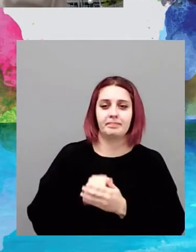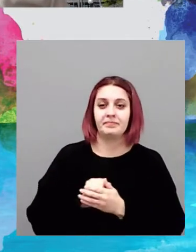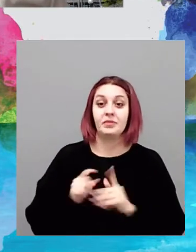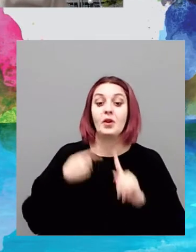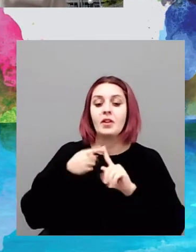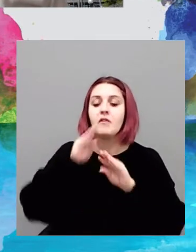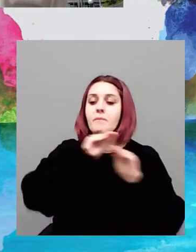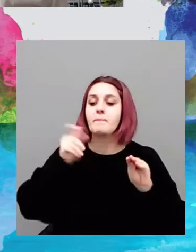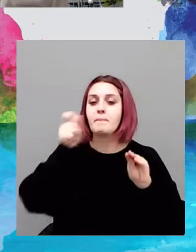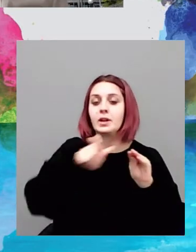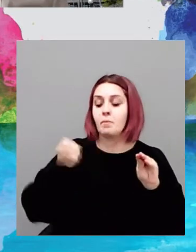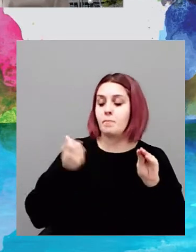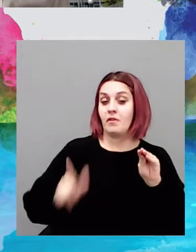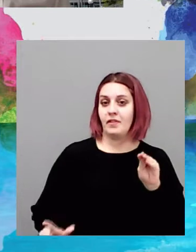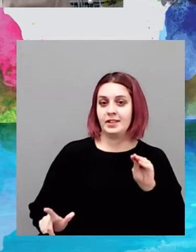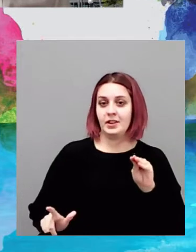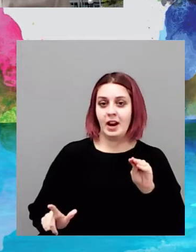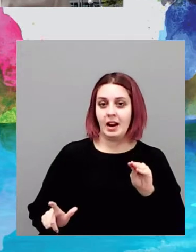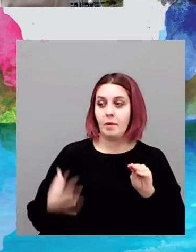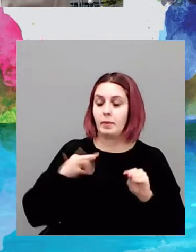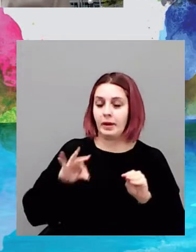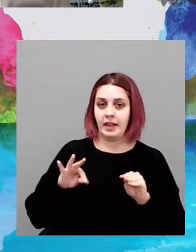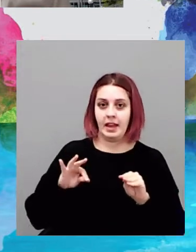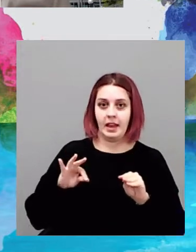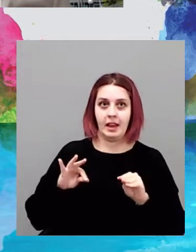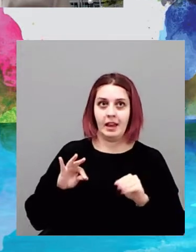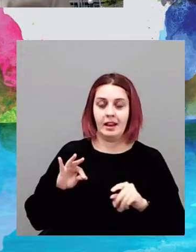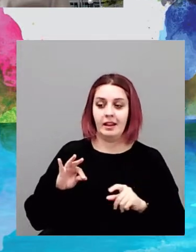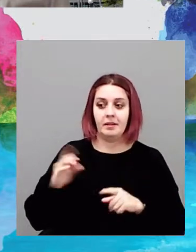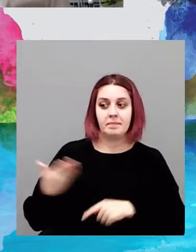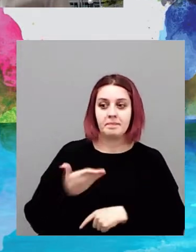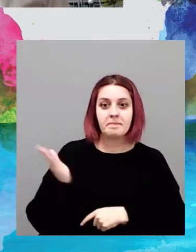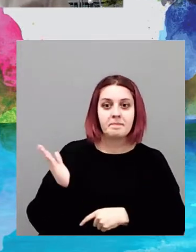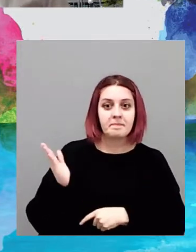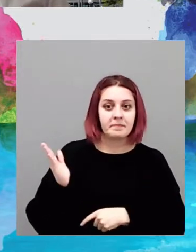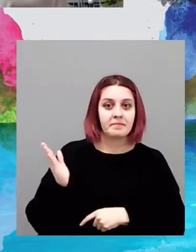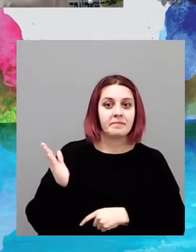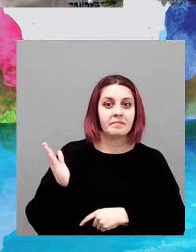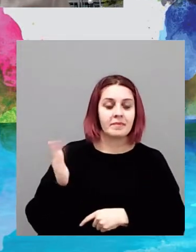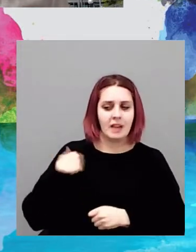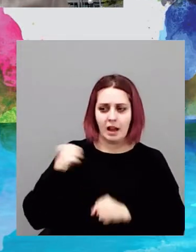all people. The idea is to train professionals